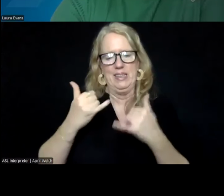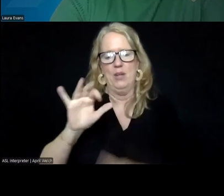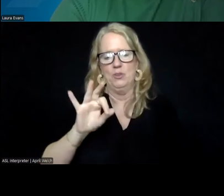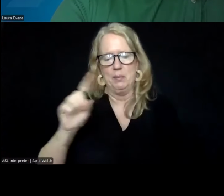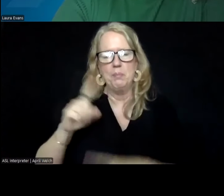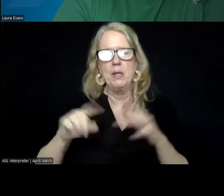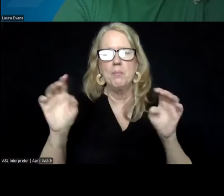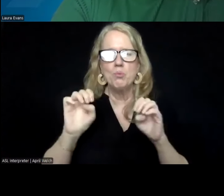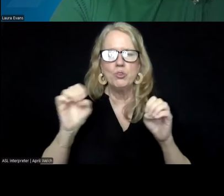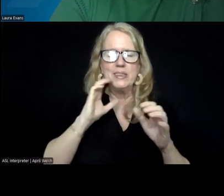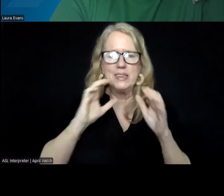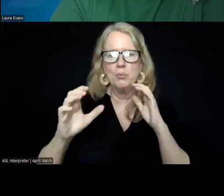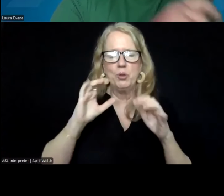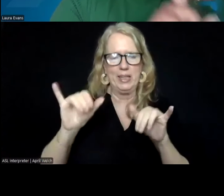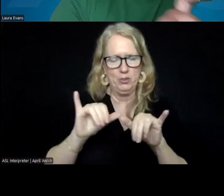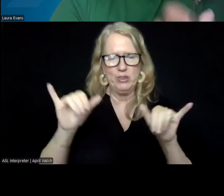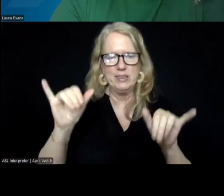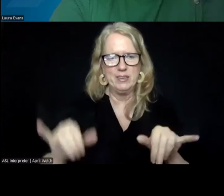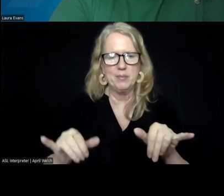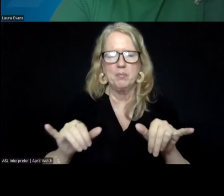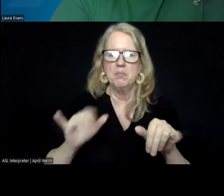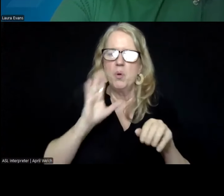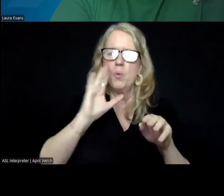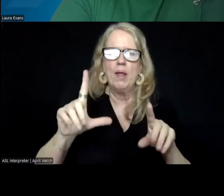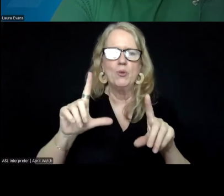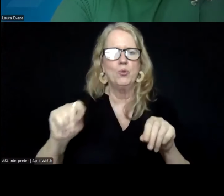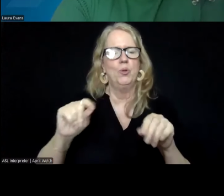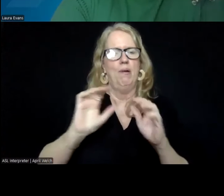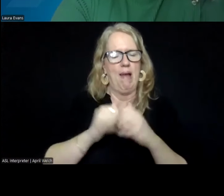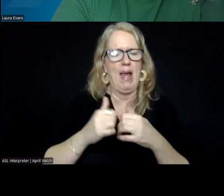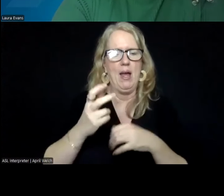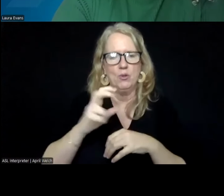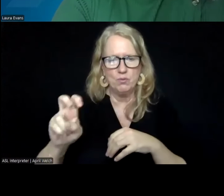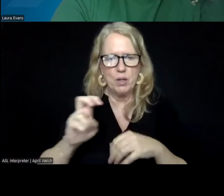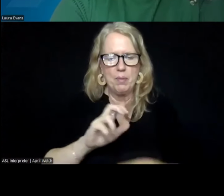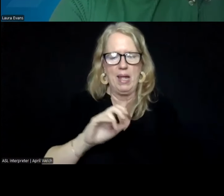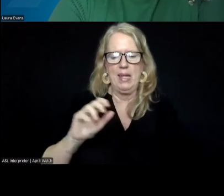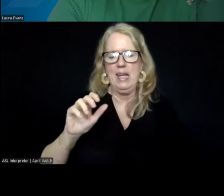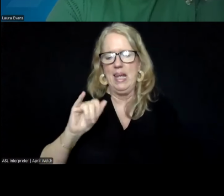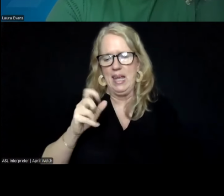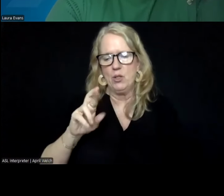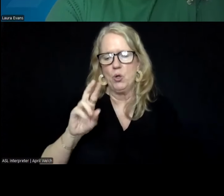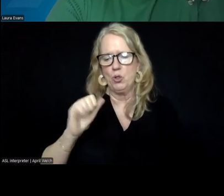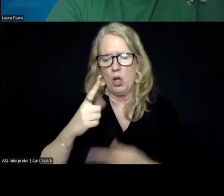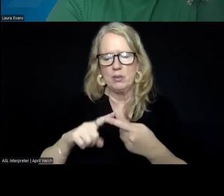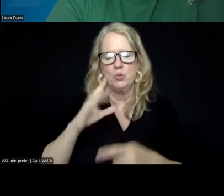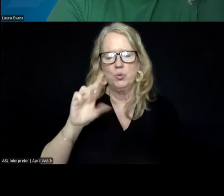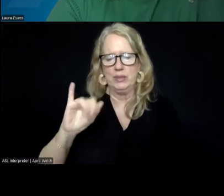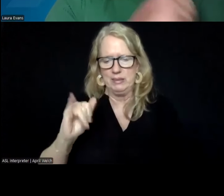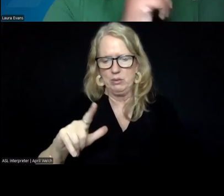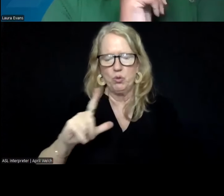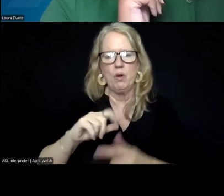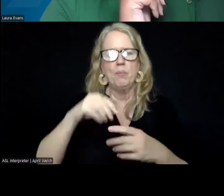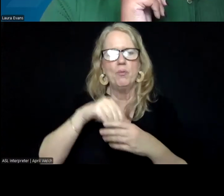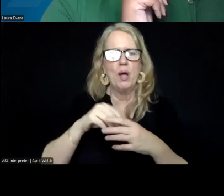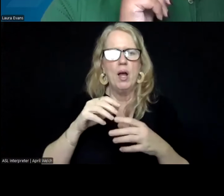emergency communication system. And they will do that by transitioning from analog to digital IP-based infrastructure. Oh,